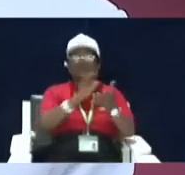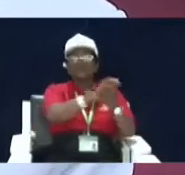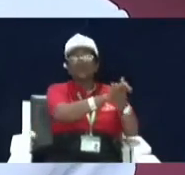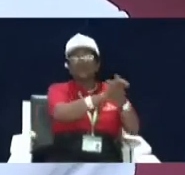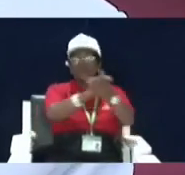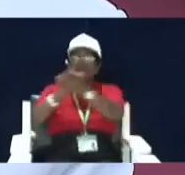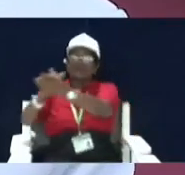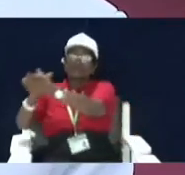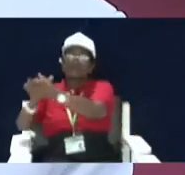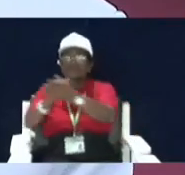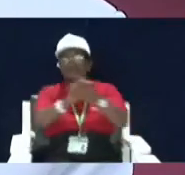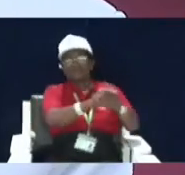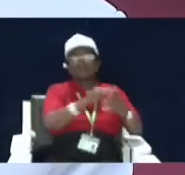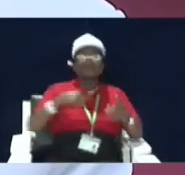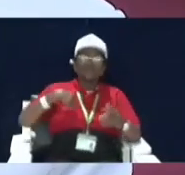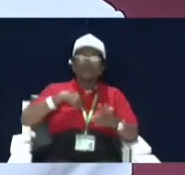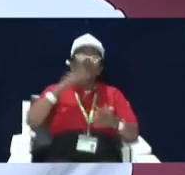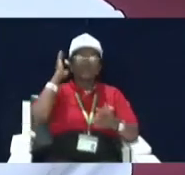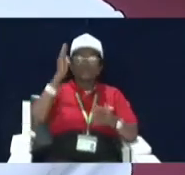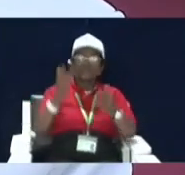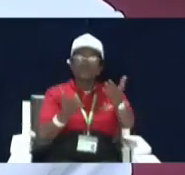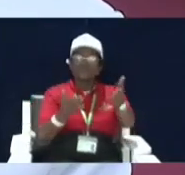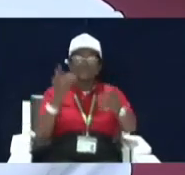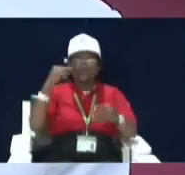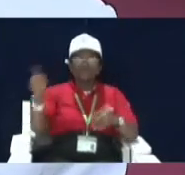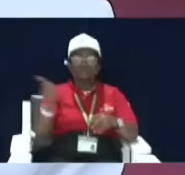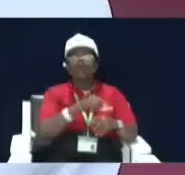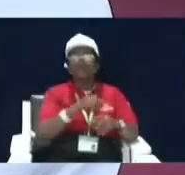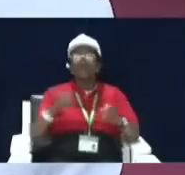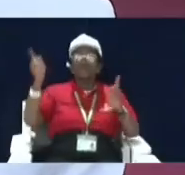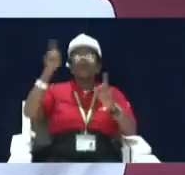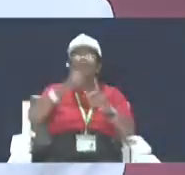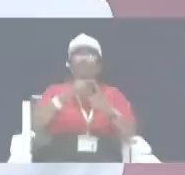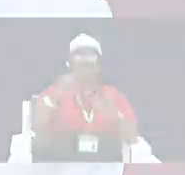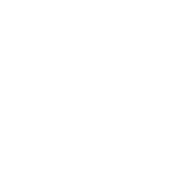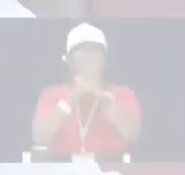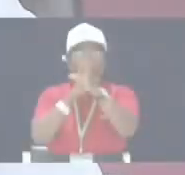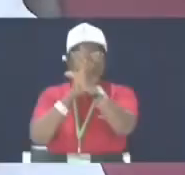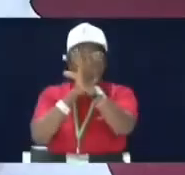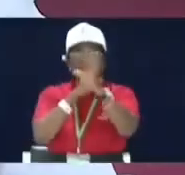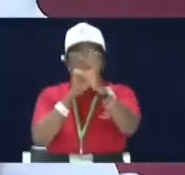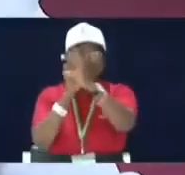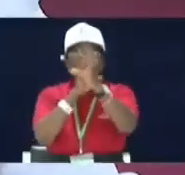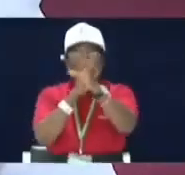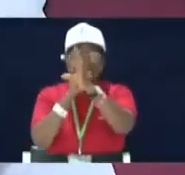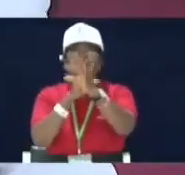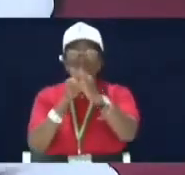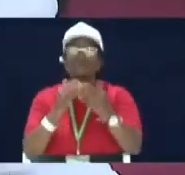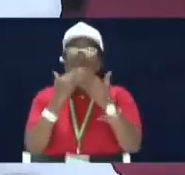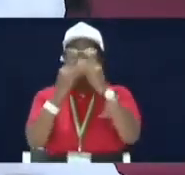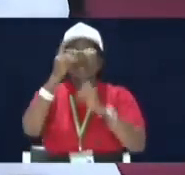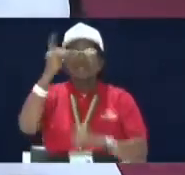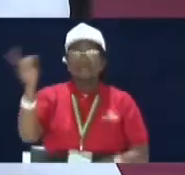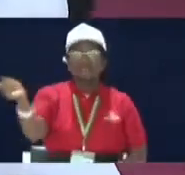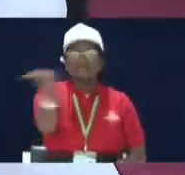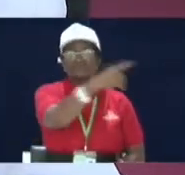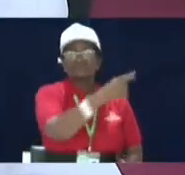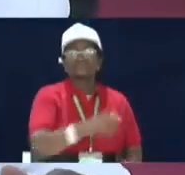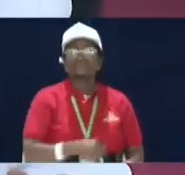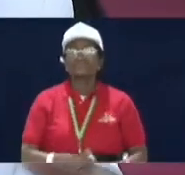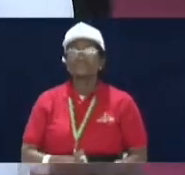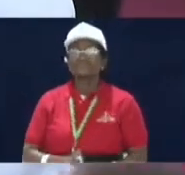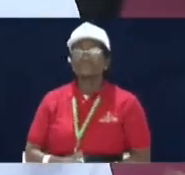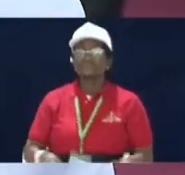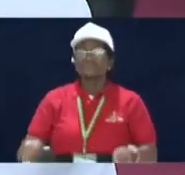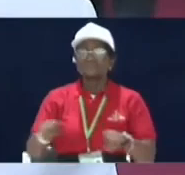you until you are finished before we proceed further. Thank you. So